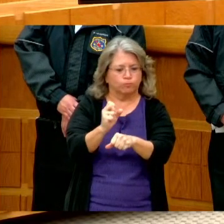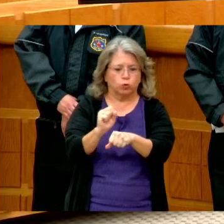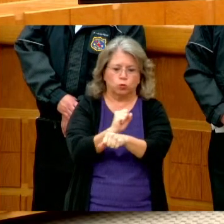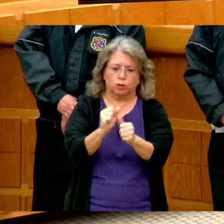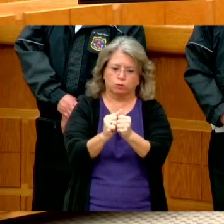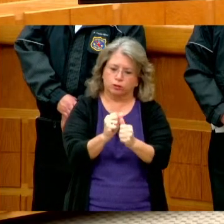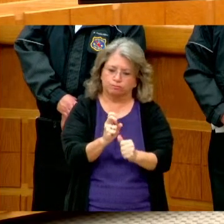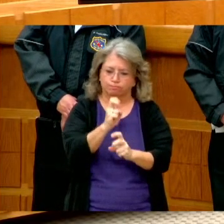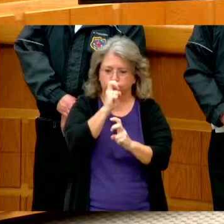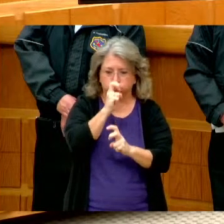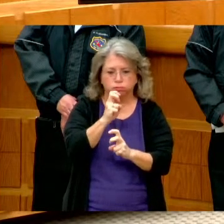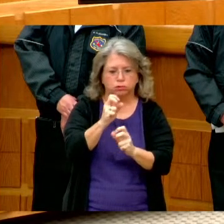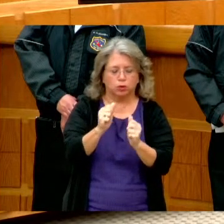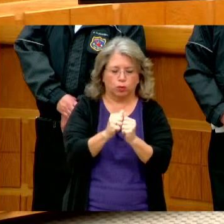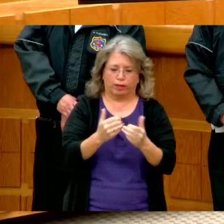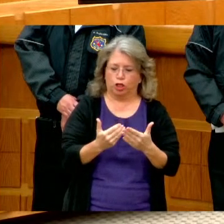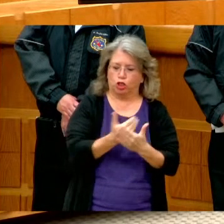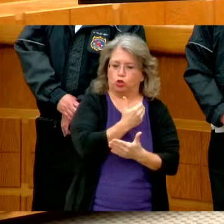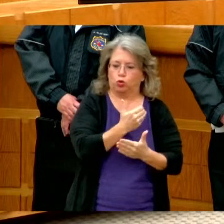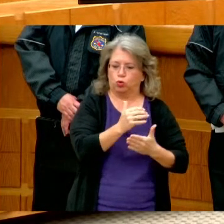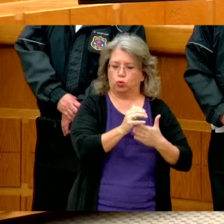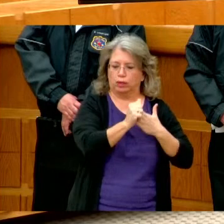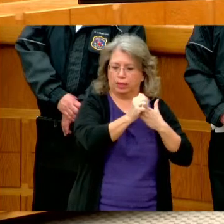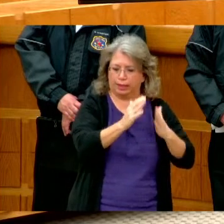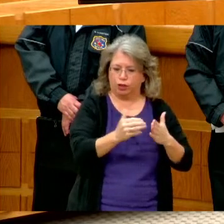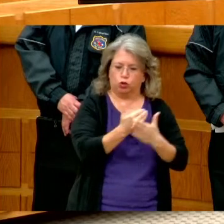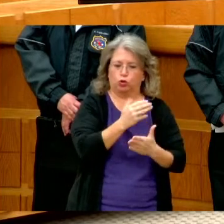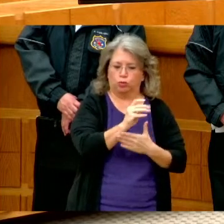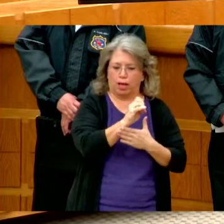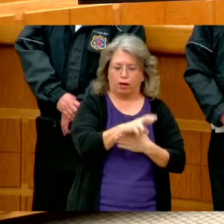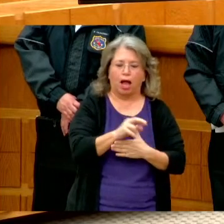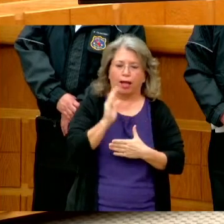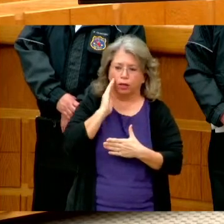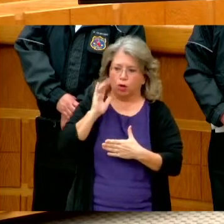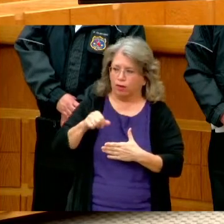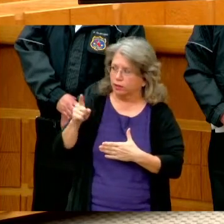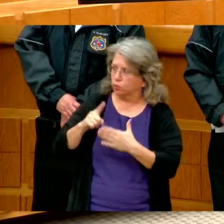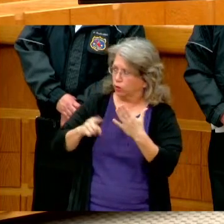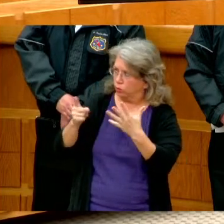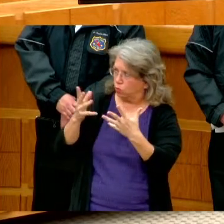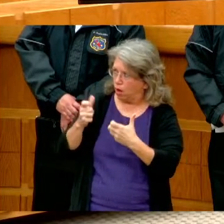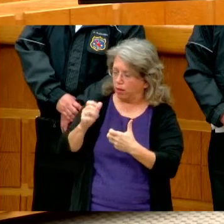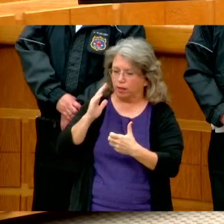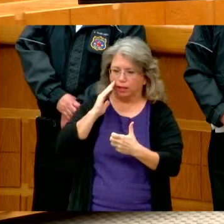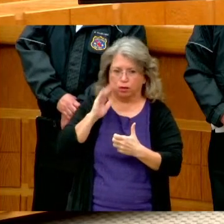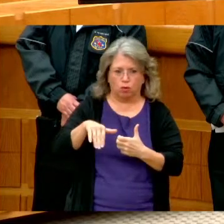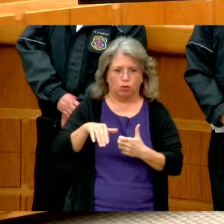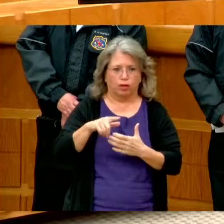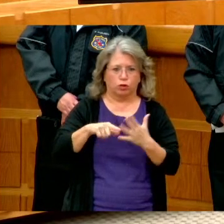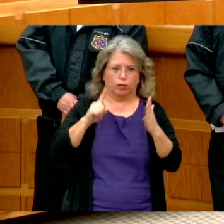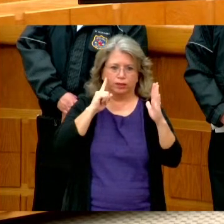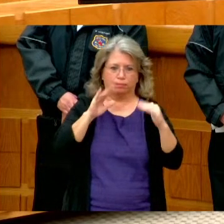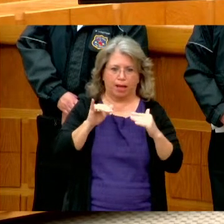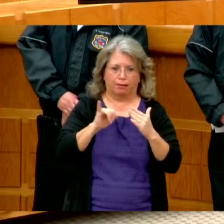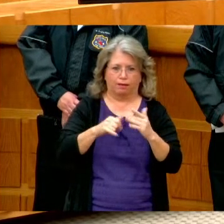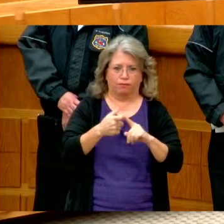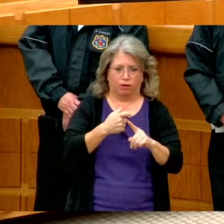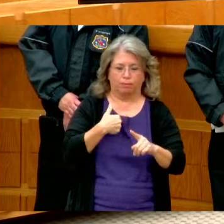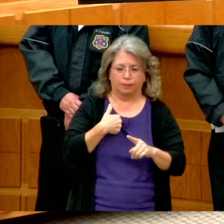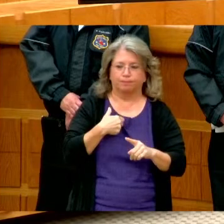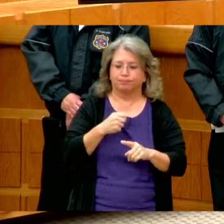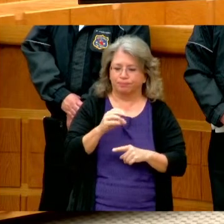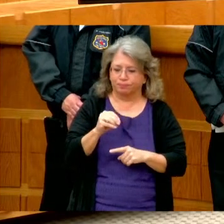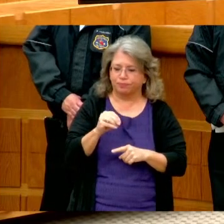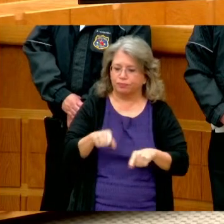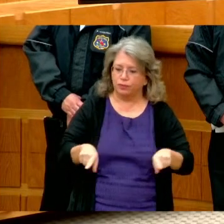dedication with this new administration. I know that's what you would want, and I know it's what you expect of me. So the same goes